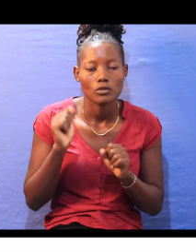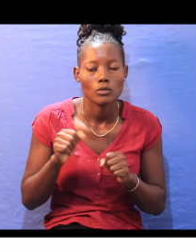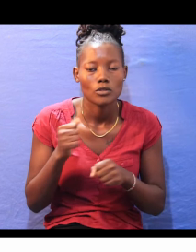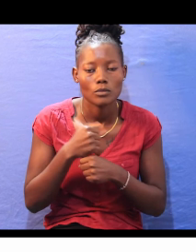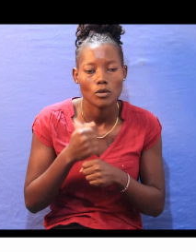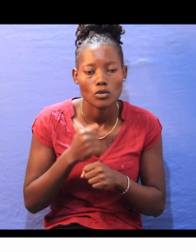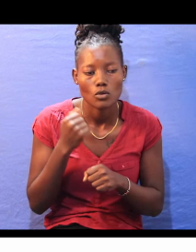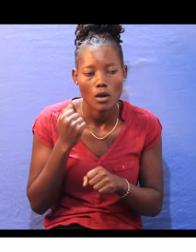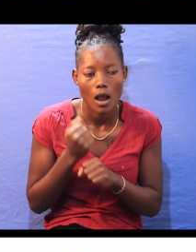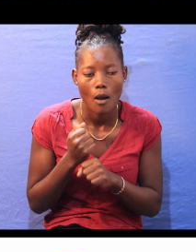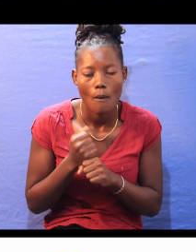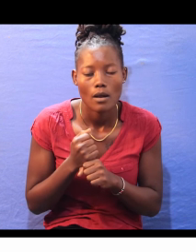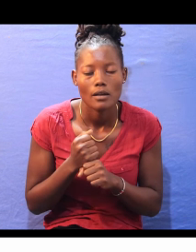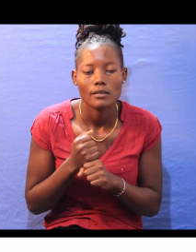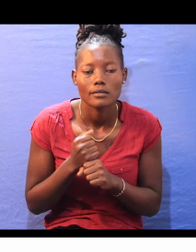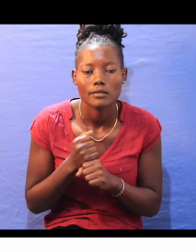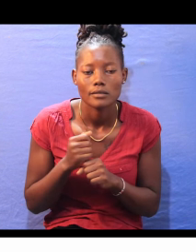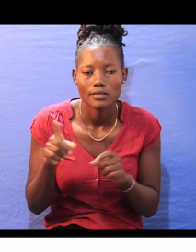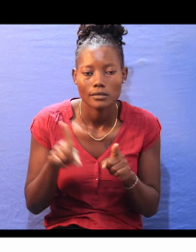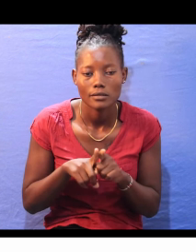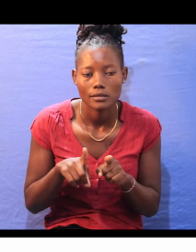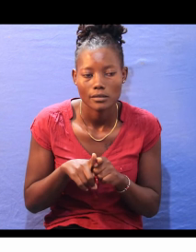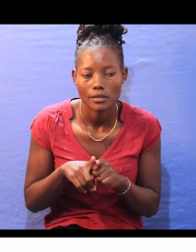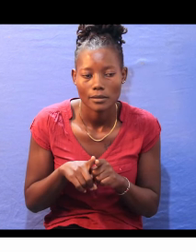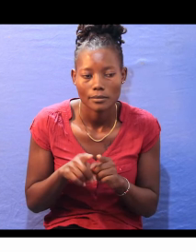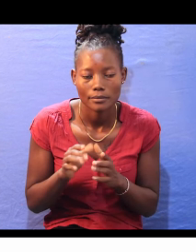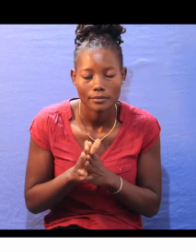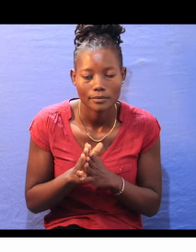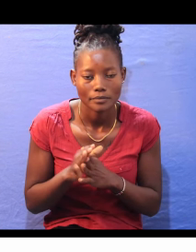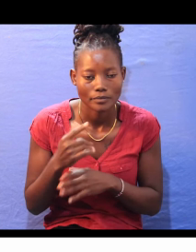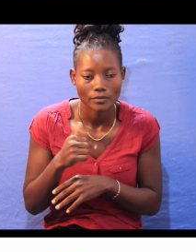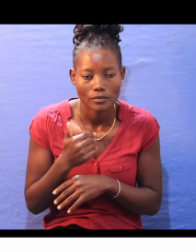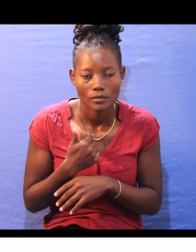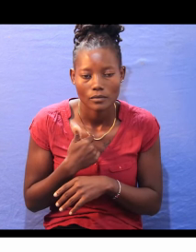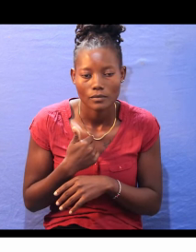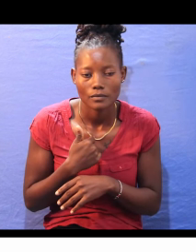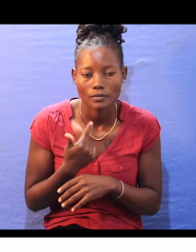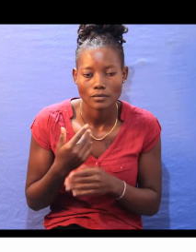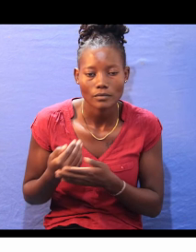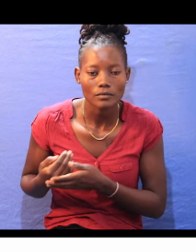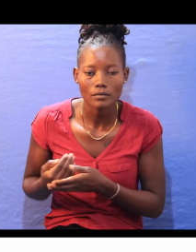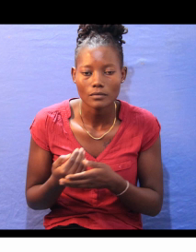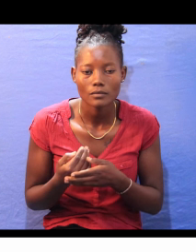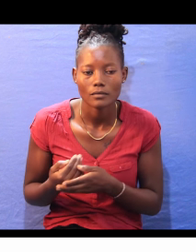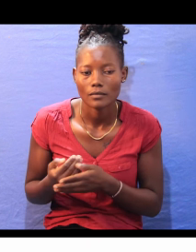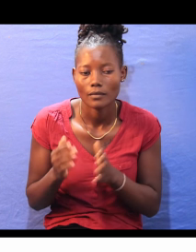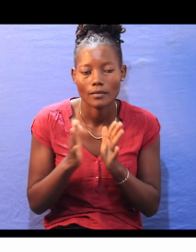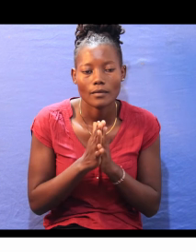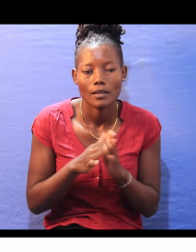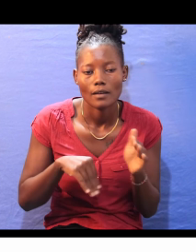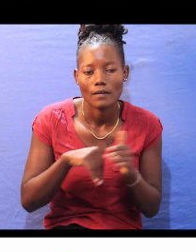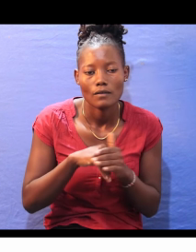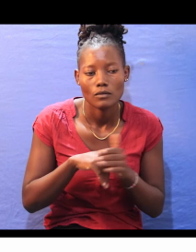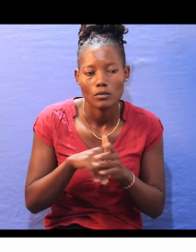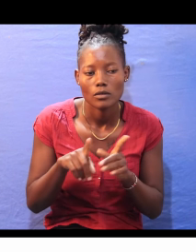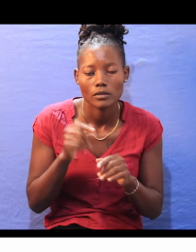in cyclic or repeated regimes. And the classic examples of this are rugby and American football and